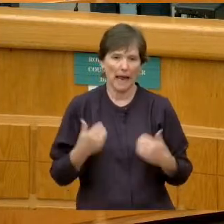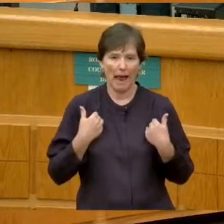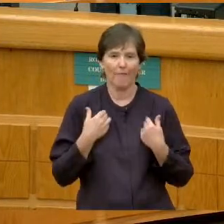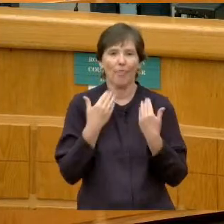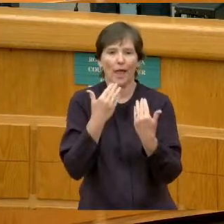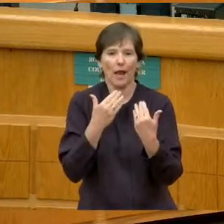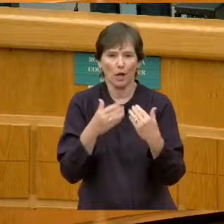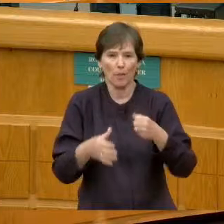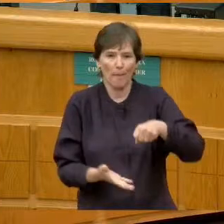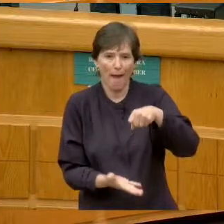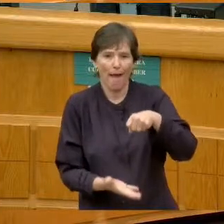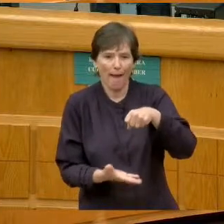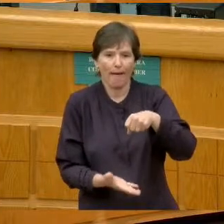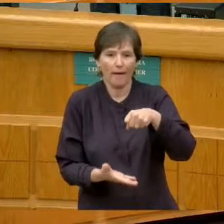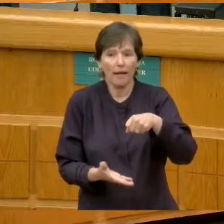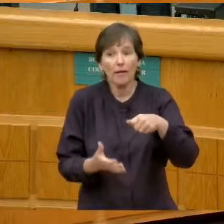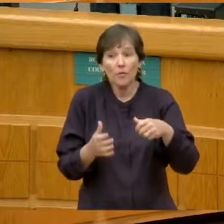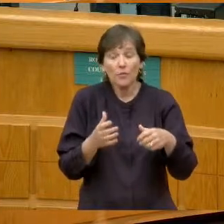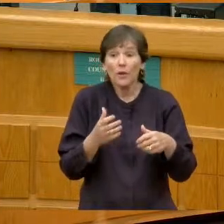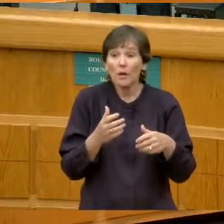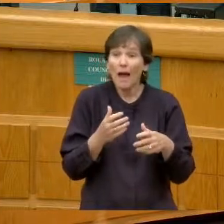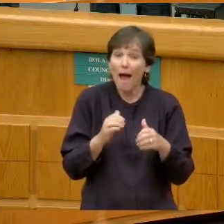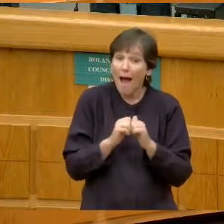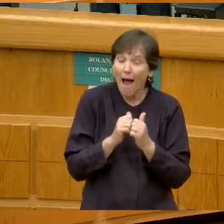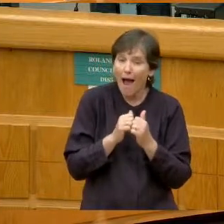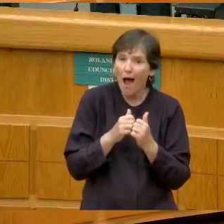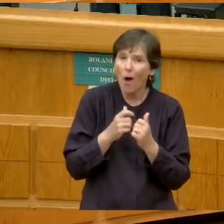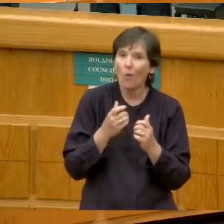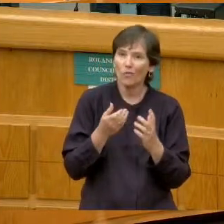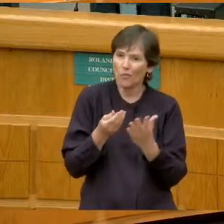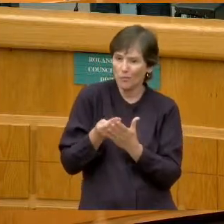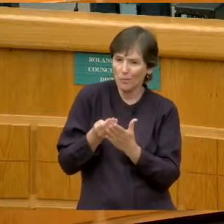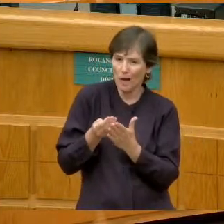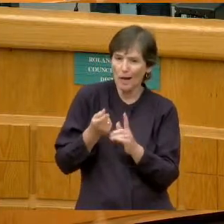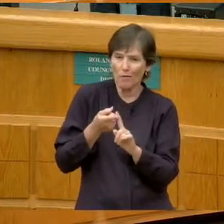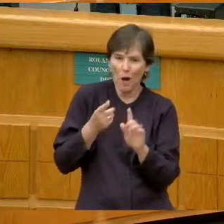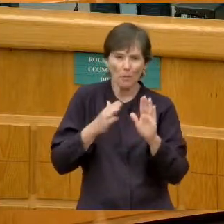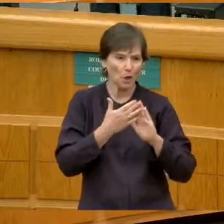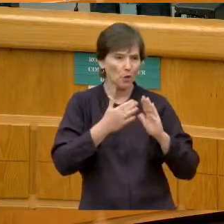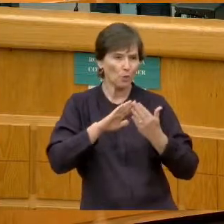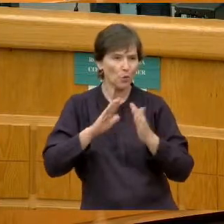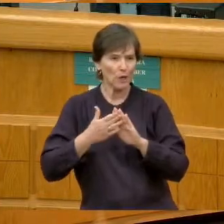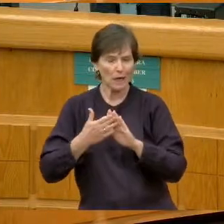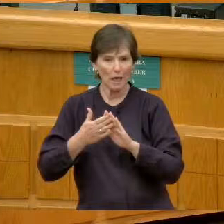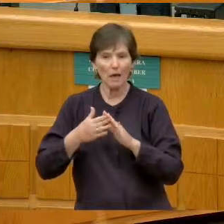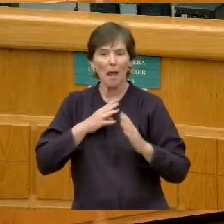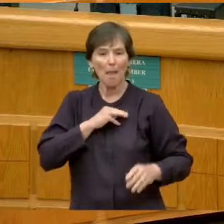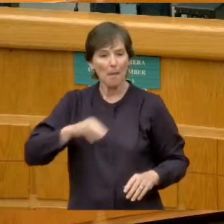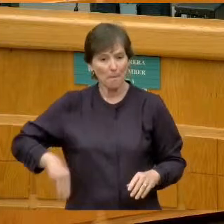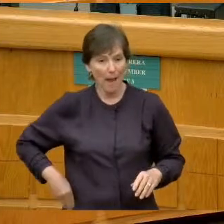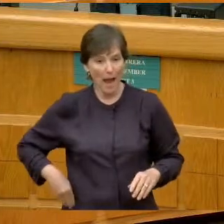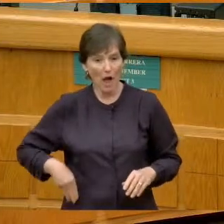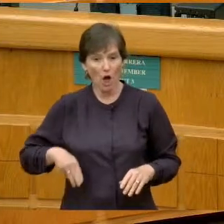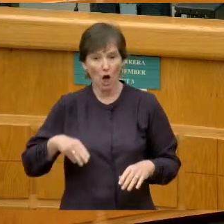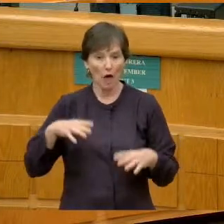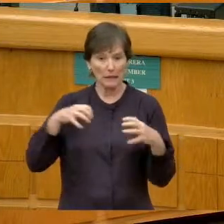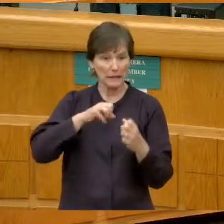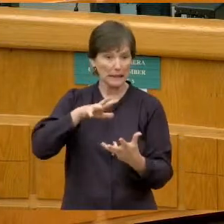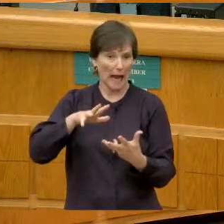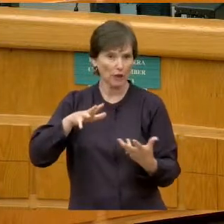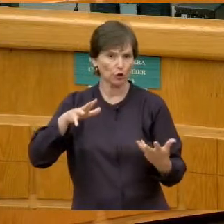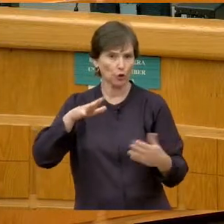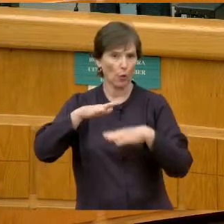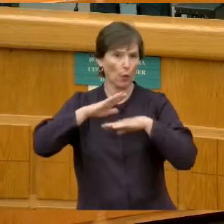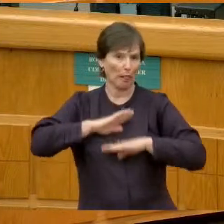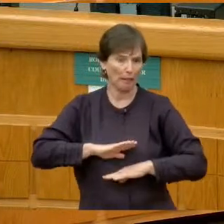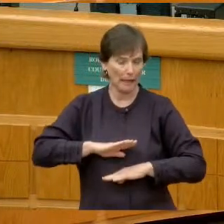made available by funds from the community who have given to the Mayor's Disaster Relief Fund and the Coastal Bend Community Foundation. And